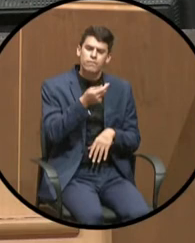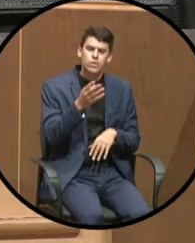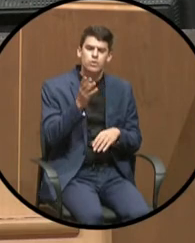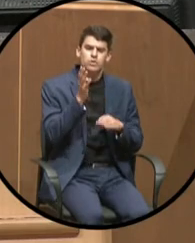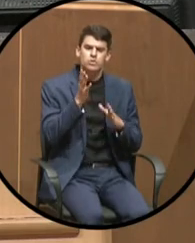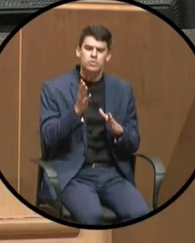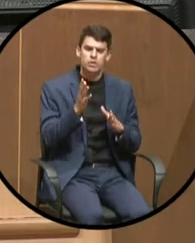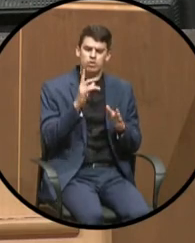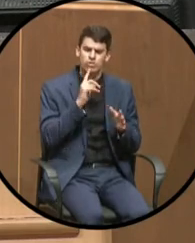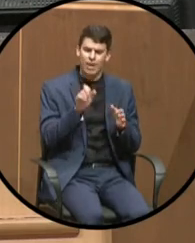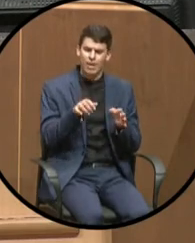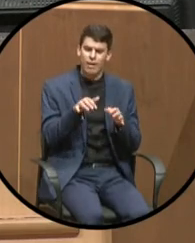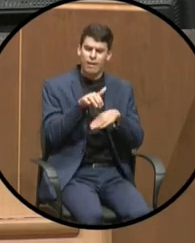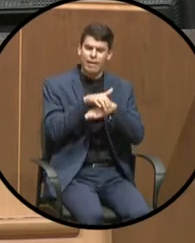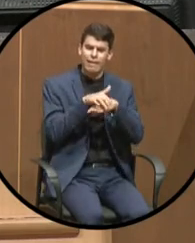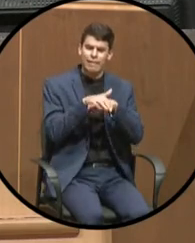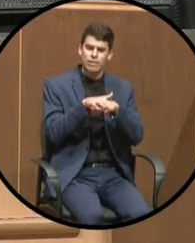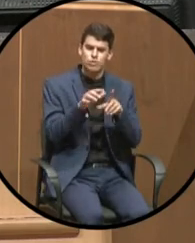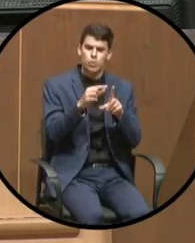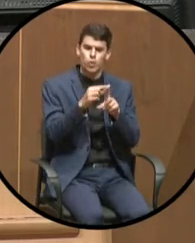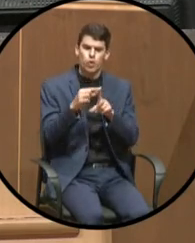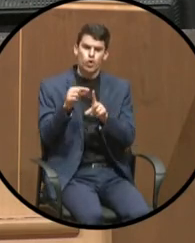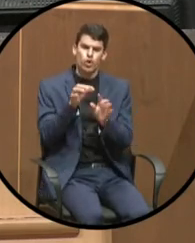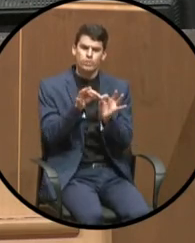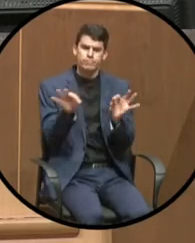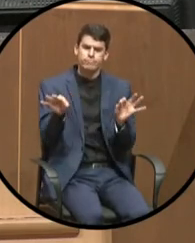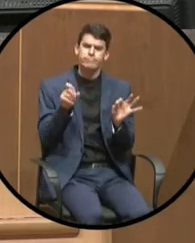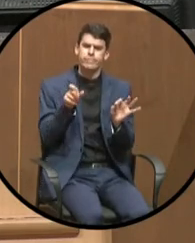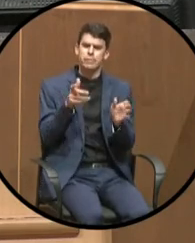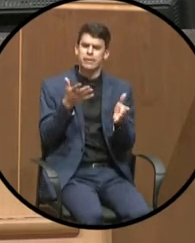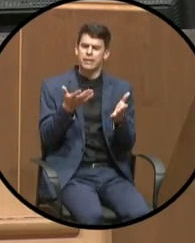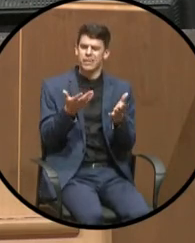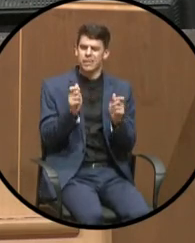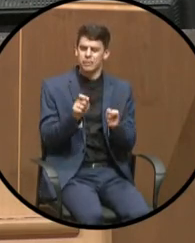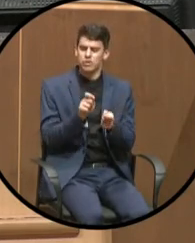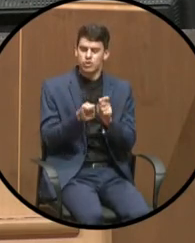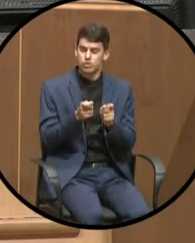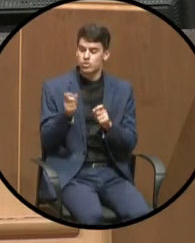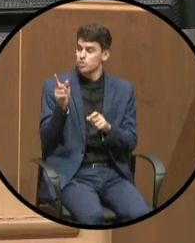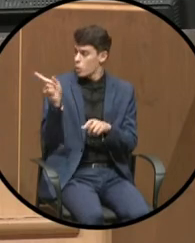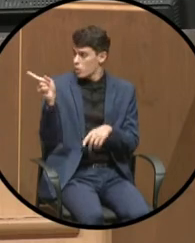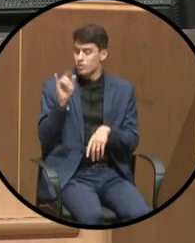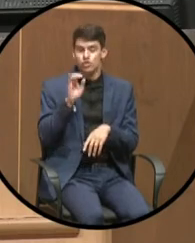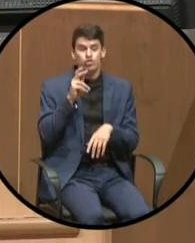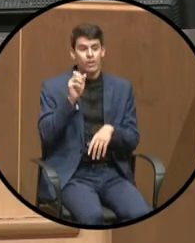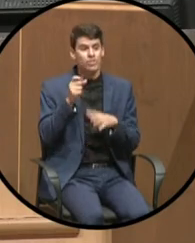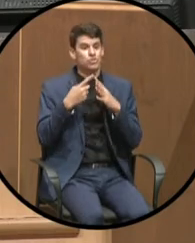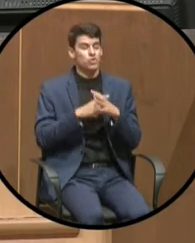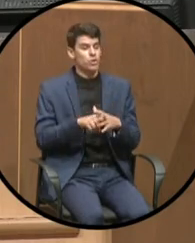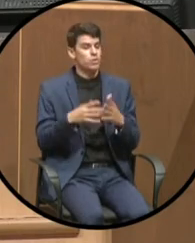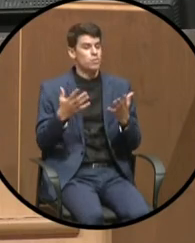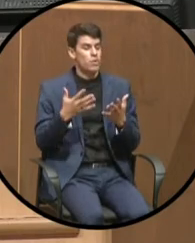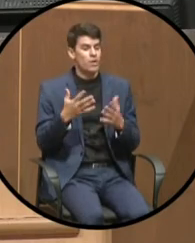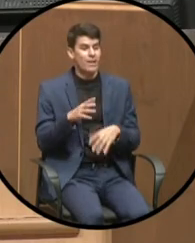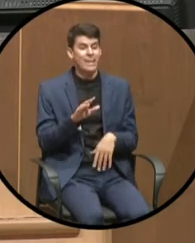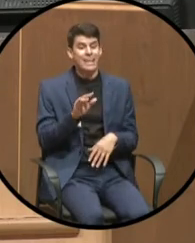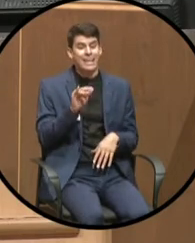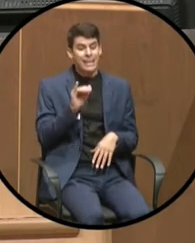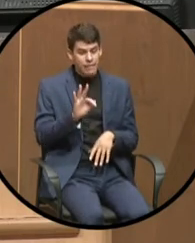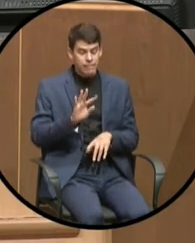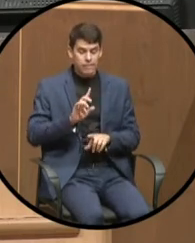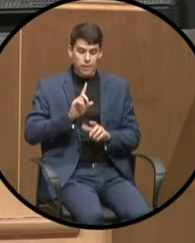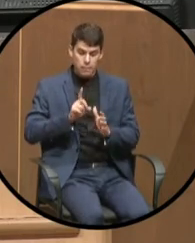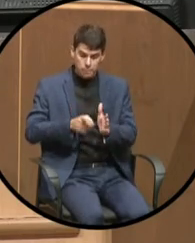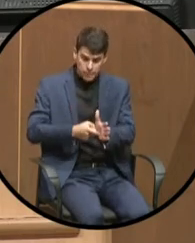read this language slightly different. So the superintendent began her remarks by saying that only if there is a